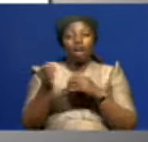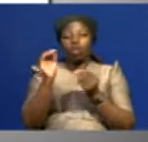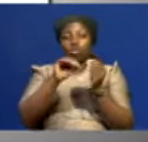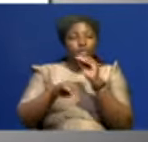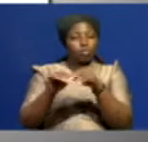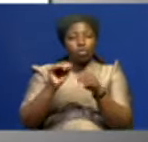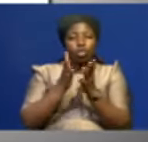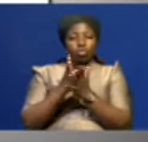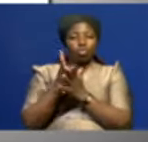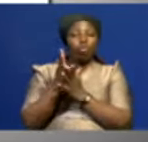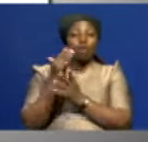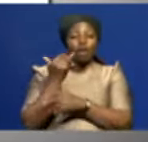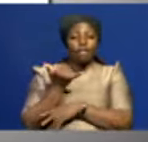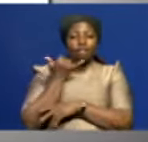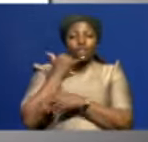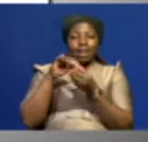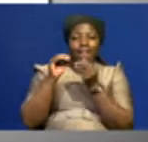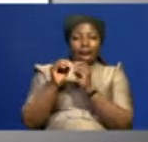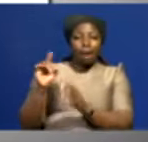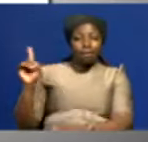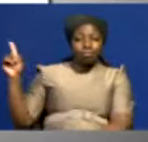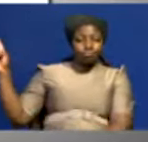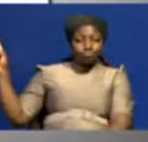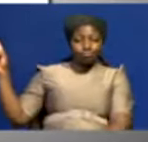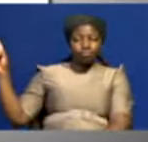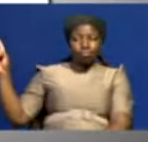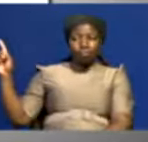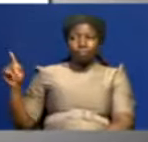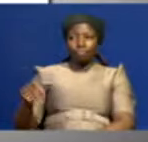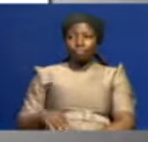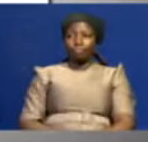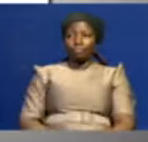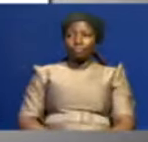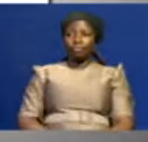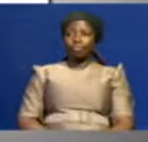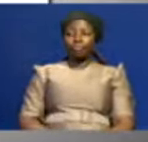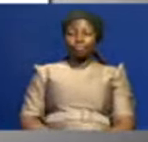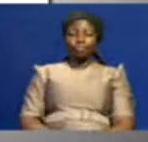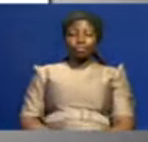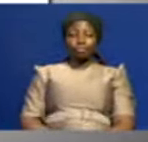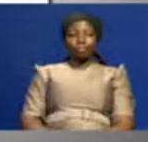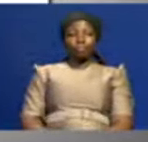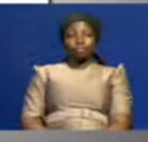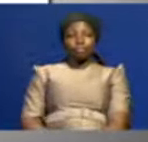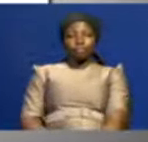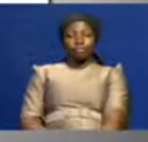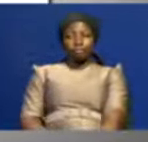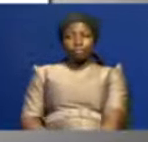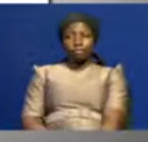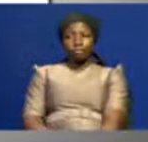via 0724908474.